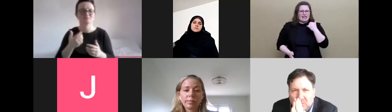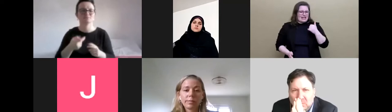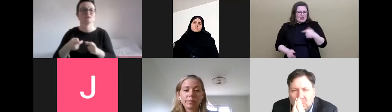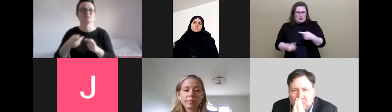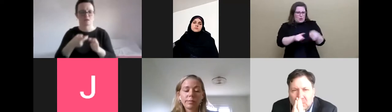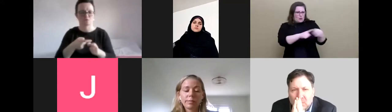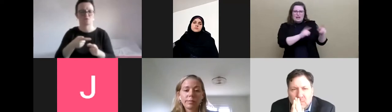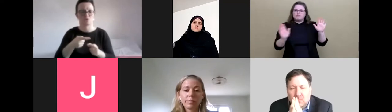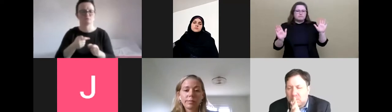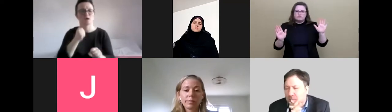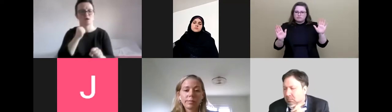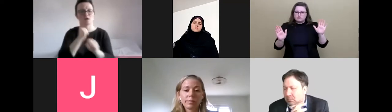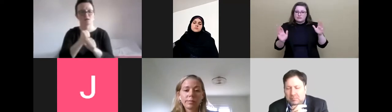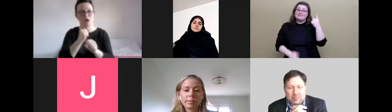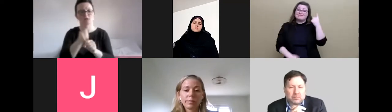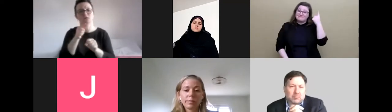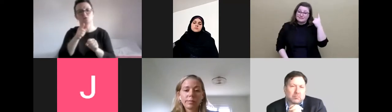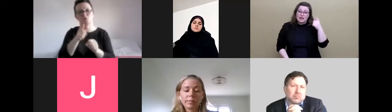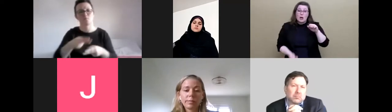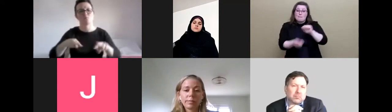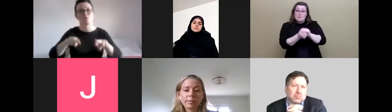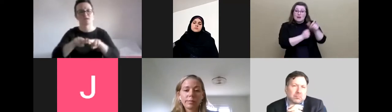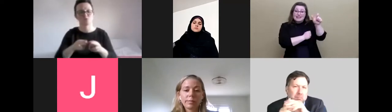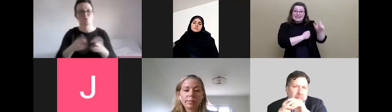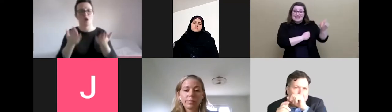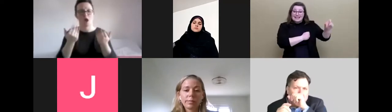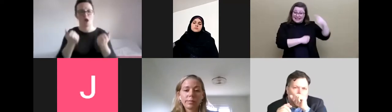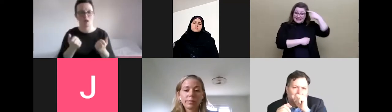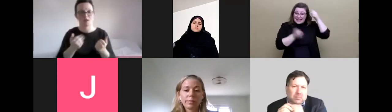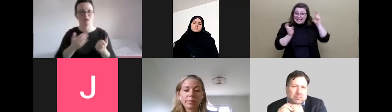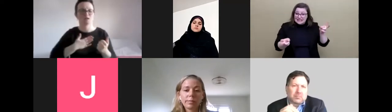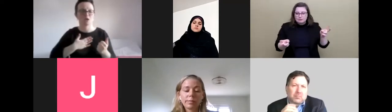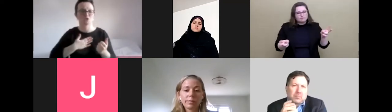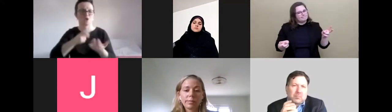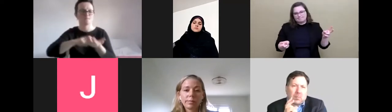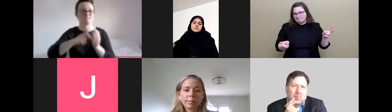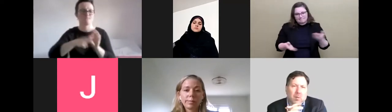not see things in the same way.